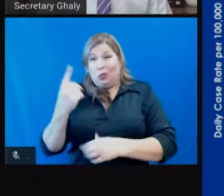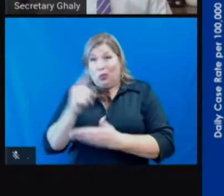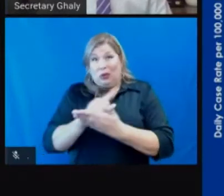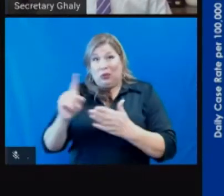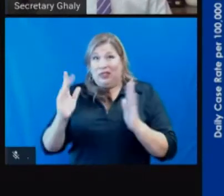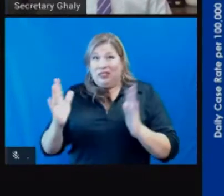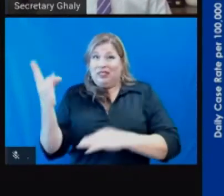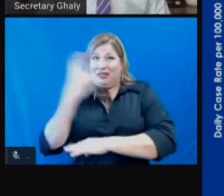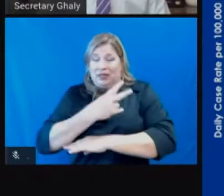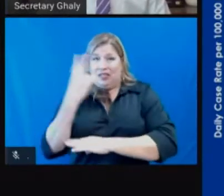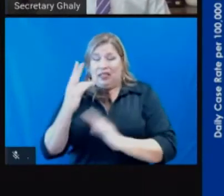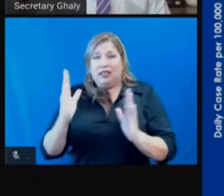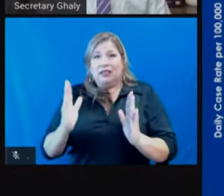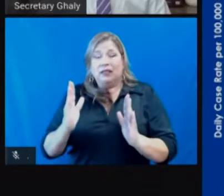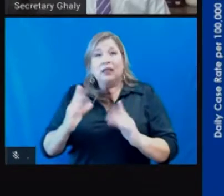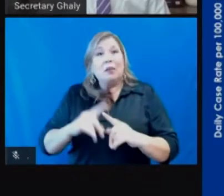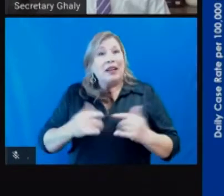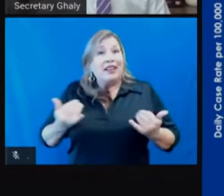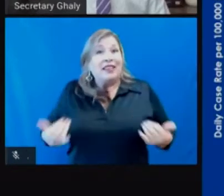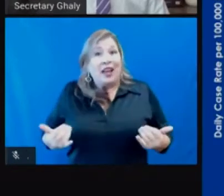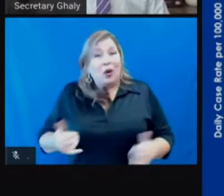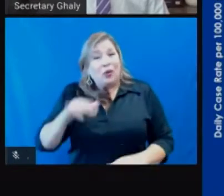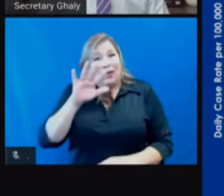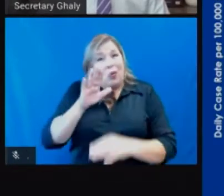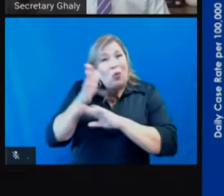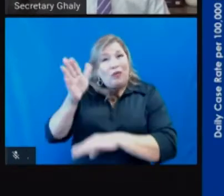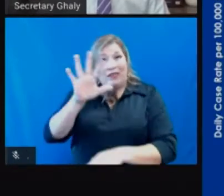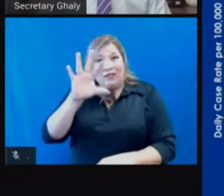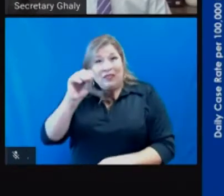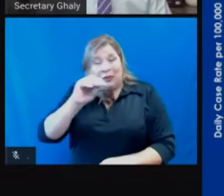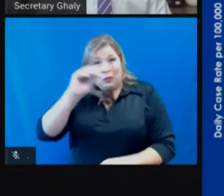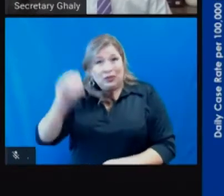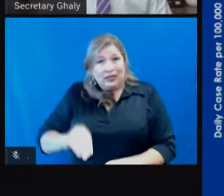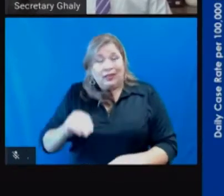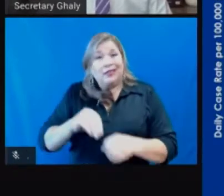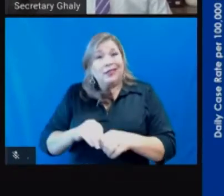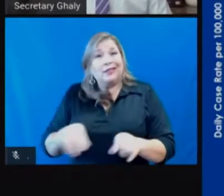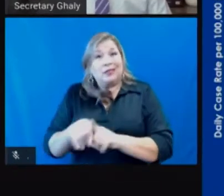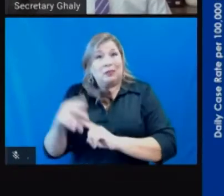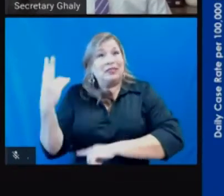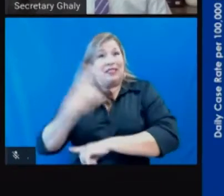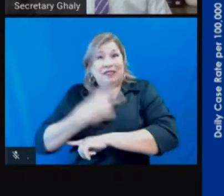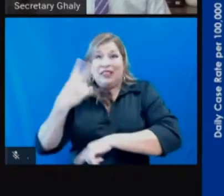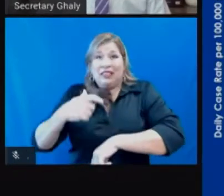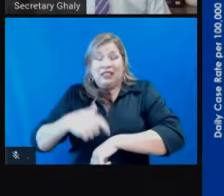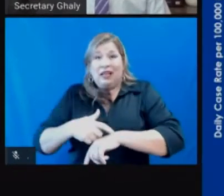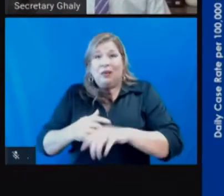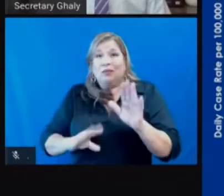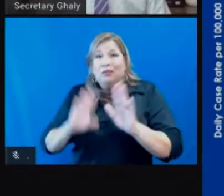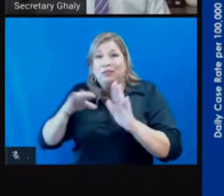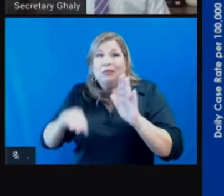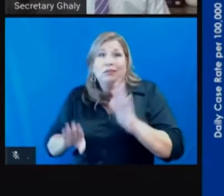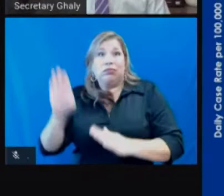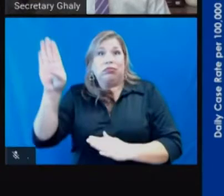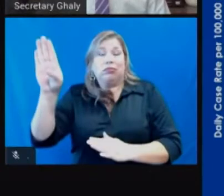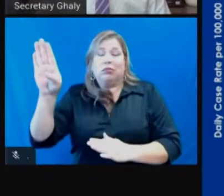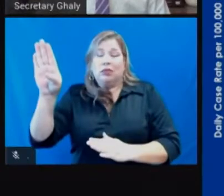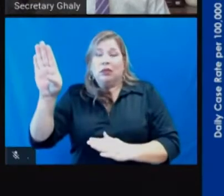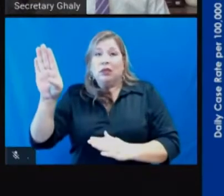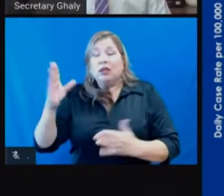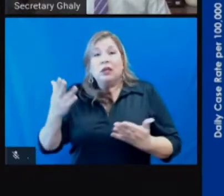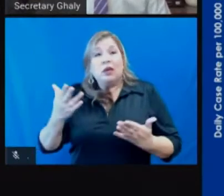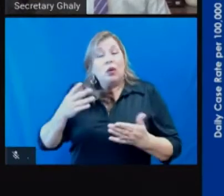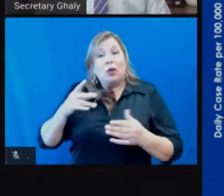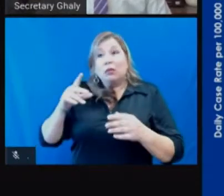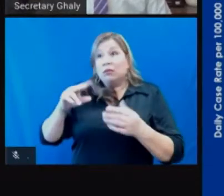period. Again, here we're over 50% in the same 7-day period. This doesn't necessarily tell us where